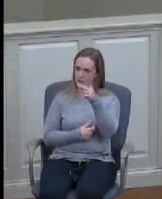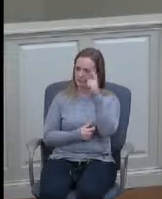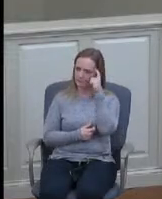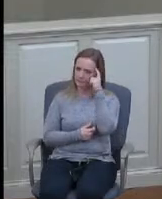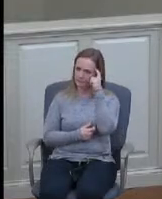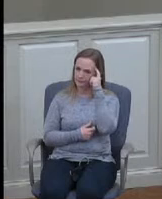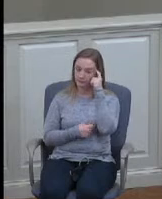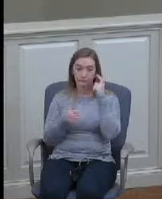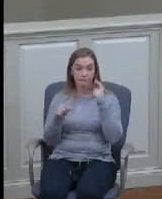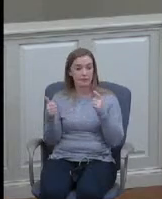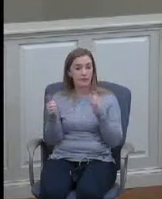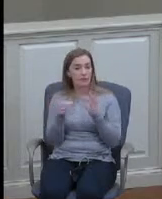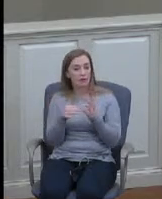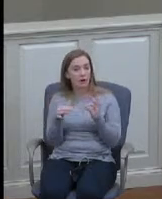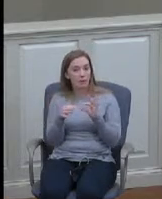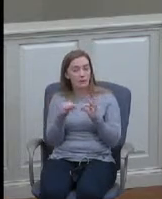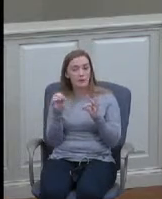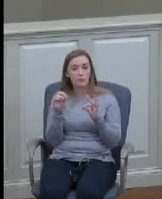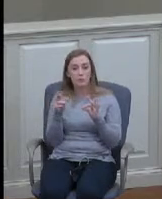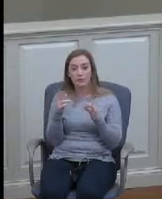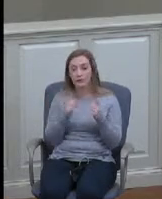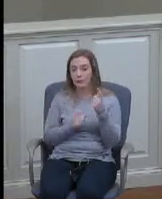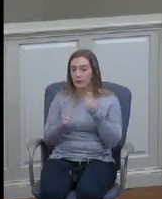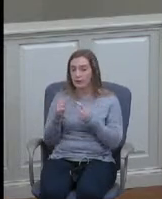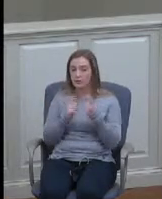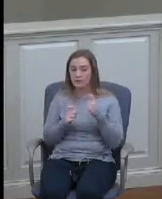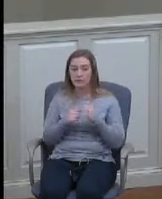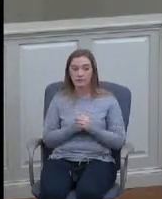Any further comments or questions?